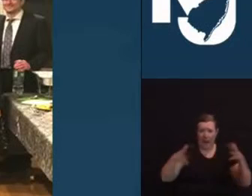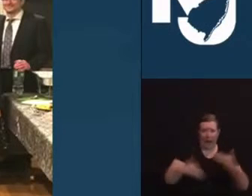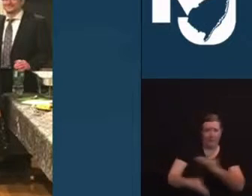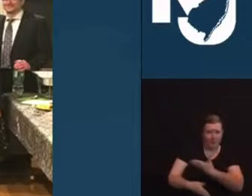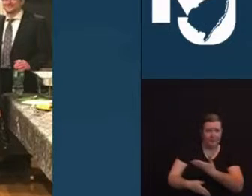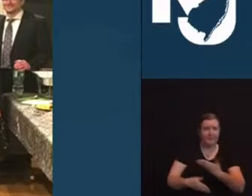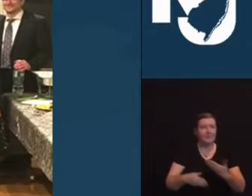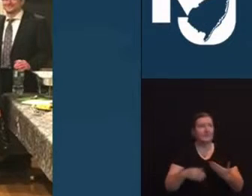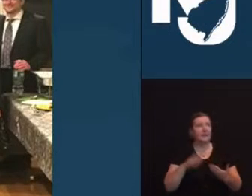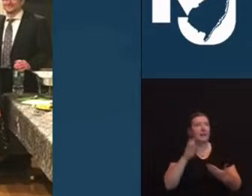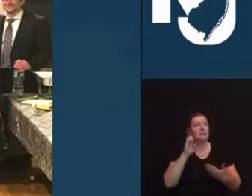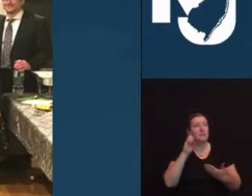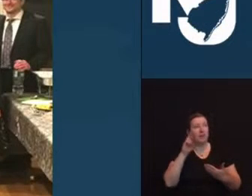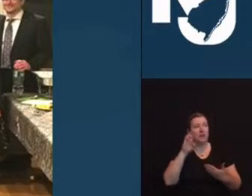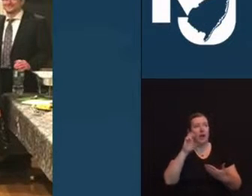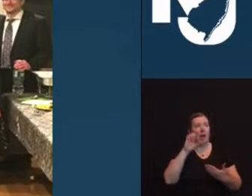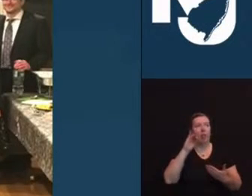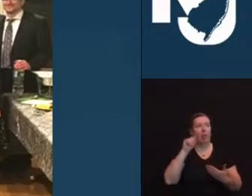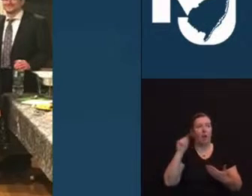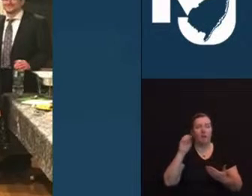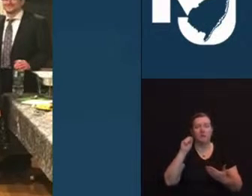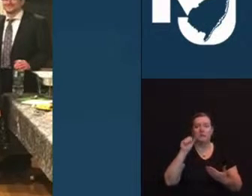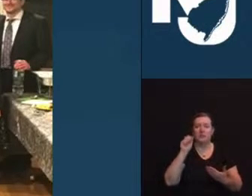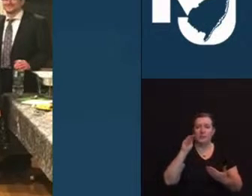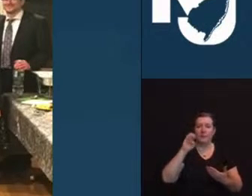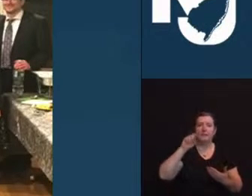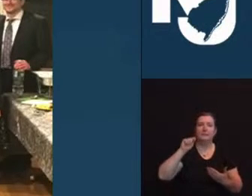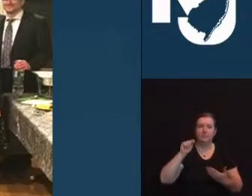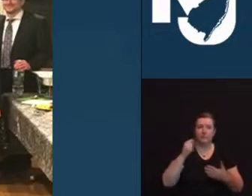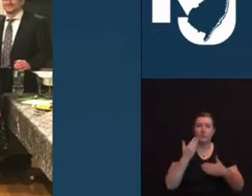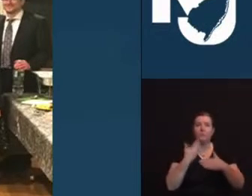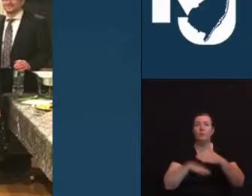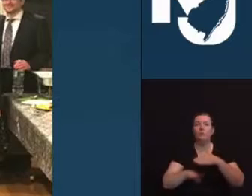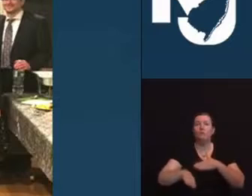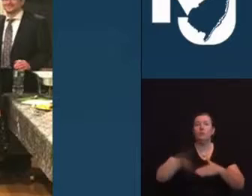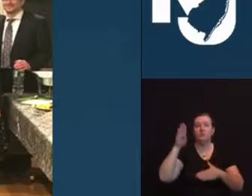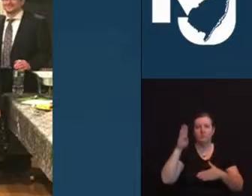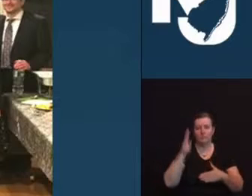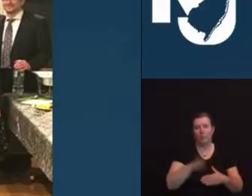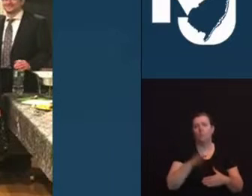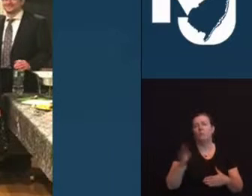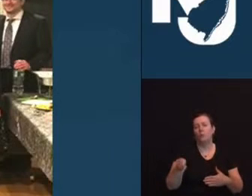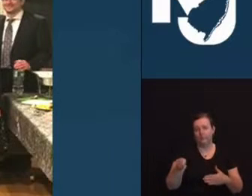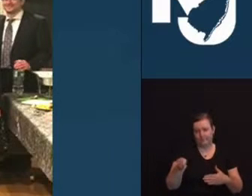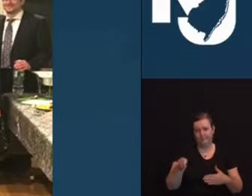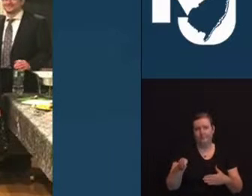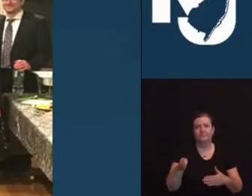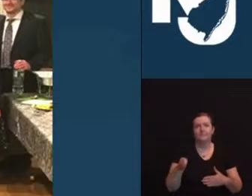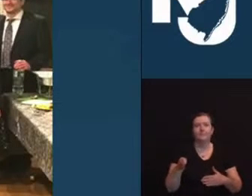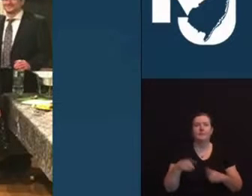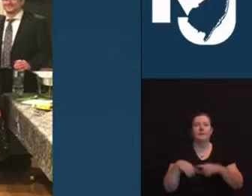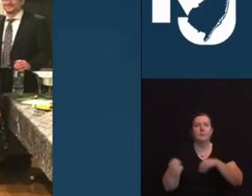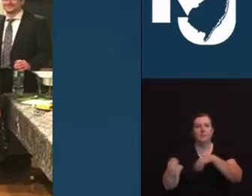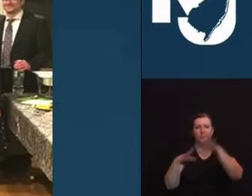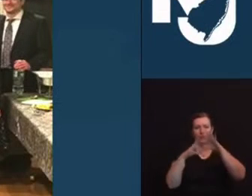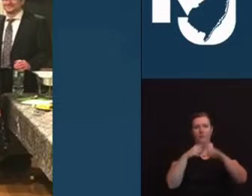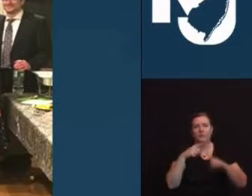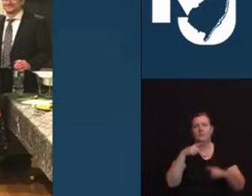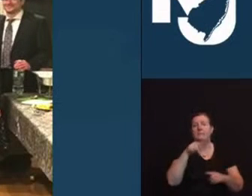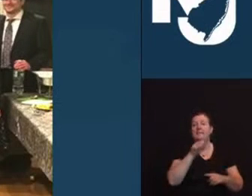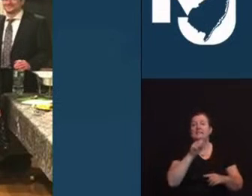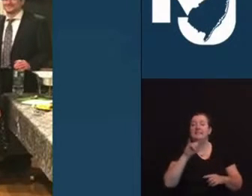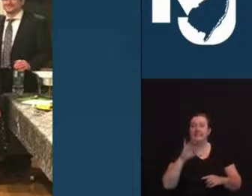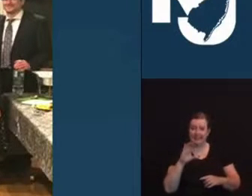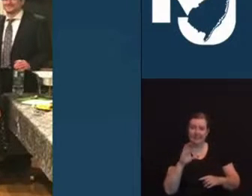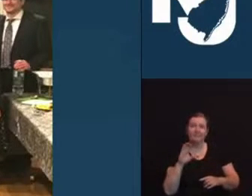and though he was born and raised in Baltimore, the calling to serve others brought him to Passaic, where he established his practice and where he treated every